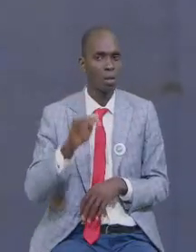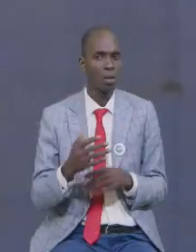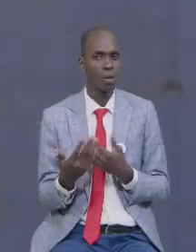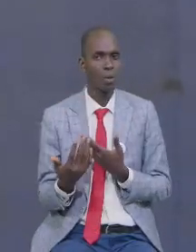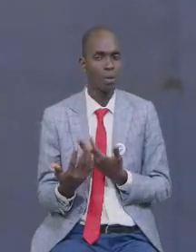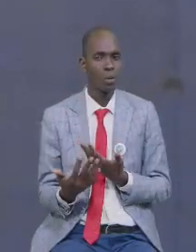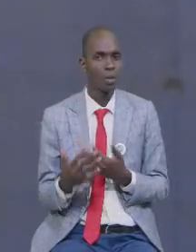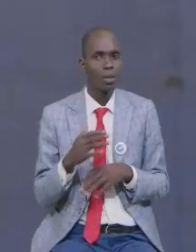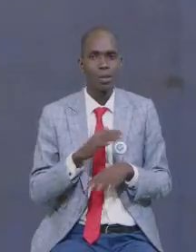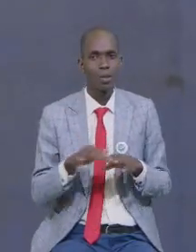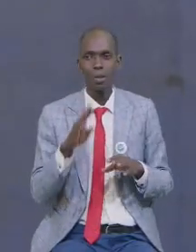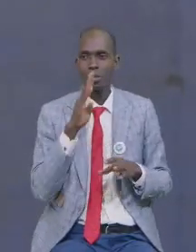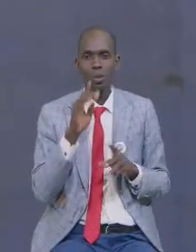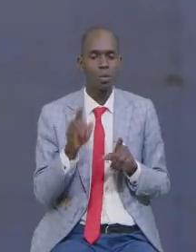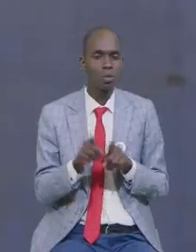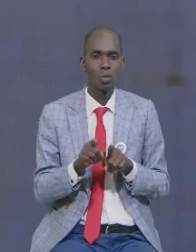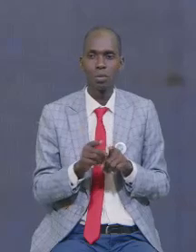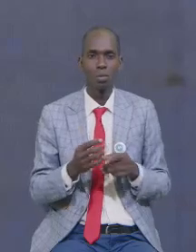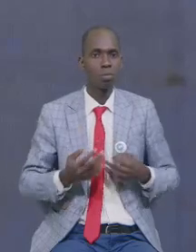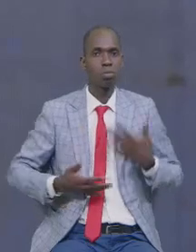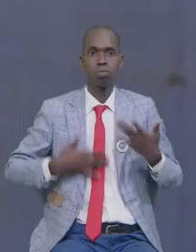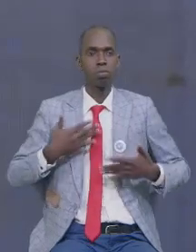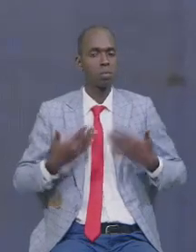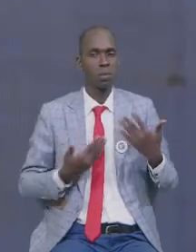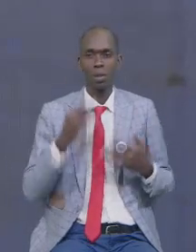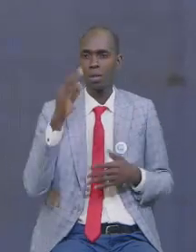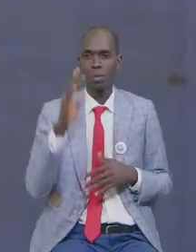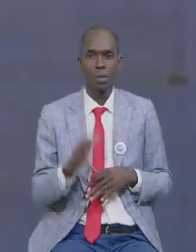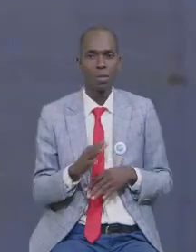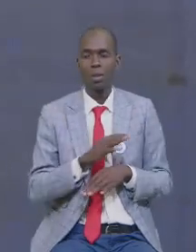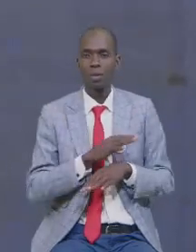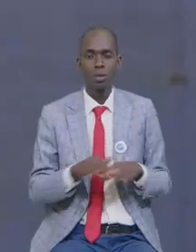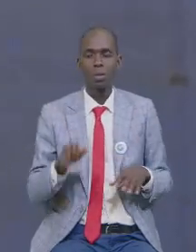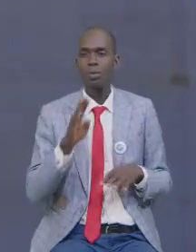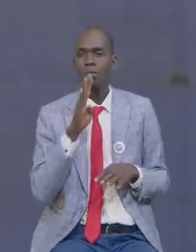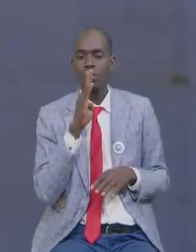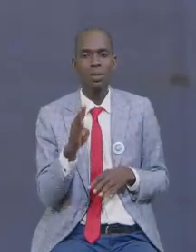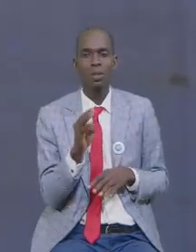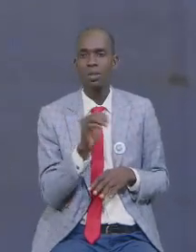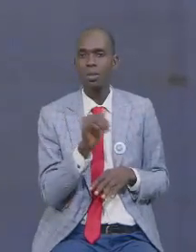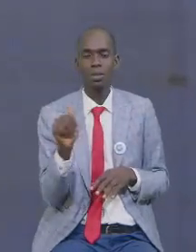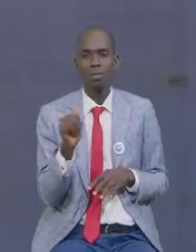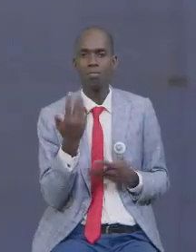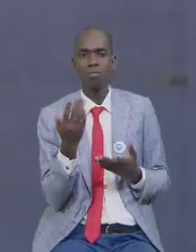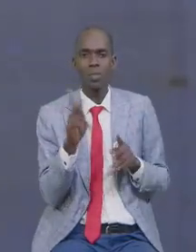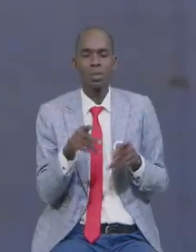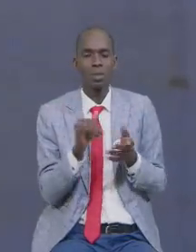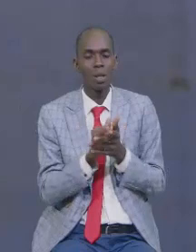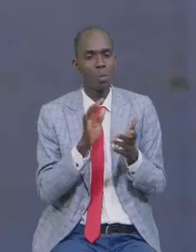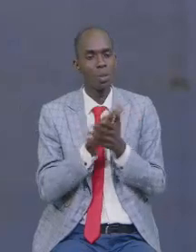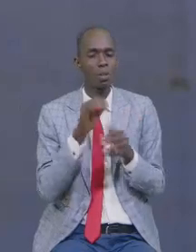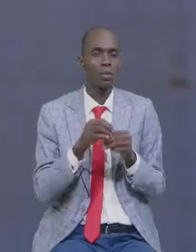too excited, Pastor, and don't be fanatic, preacher, because that